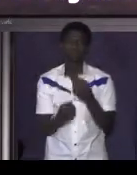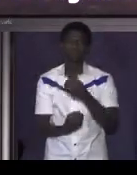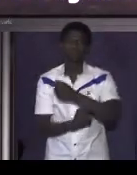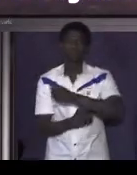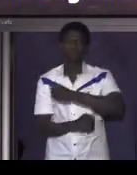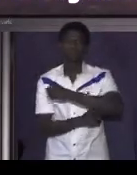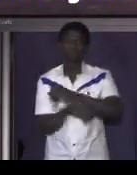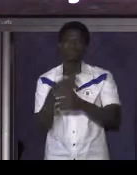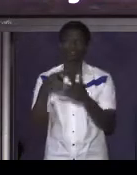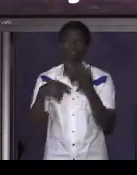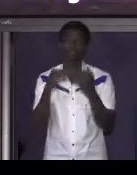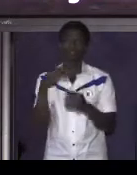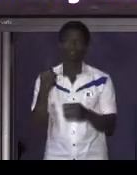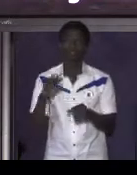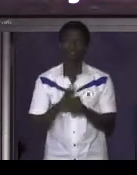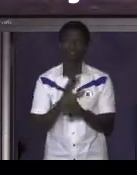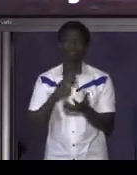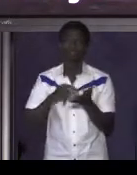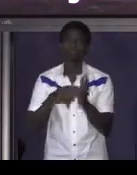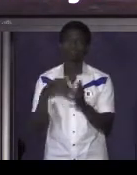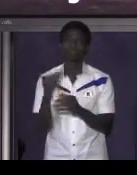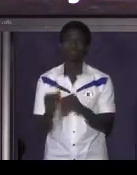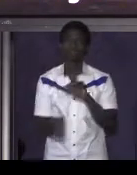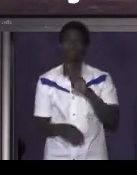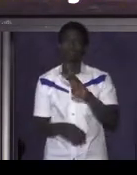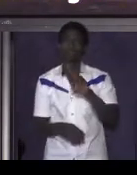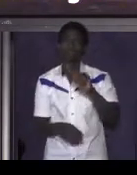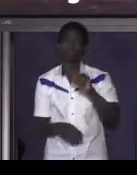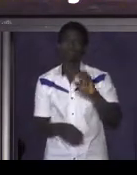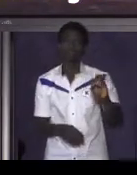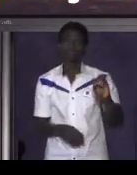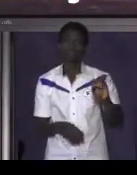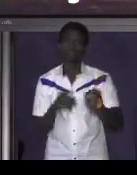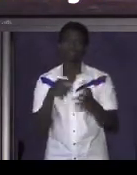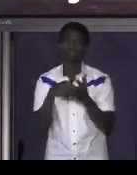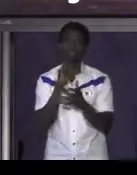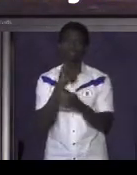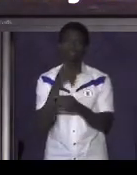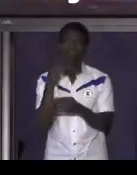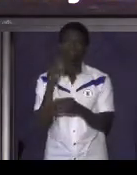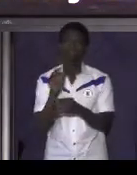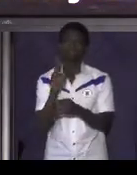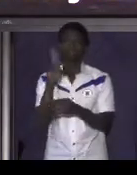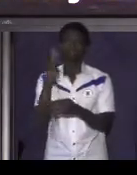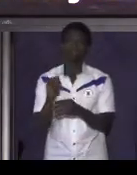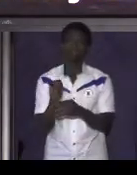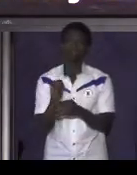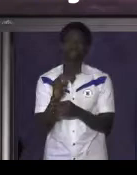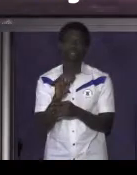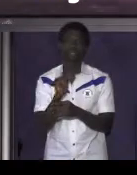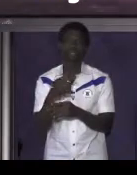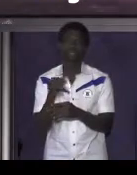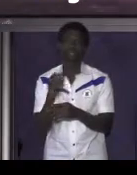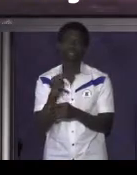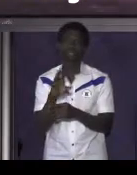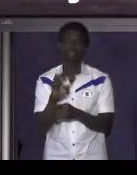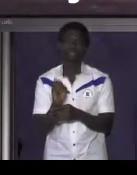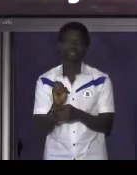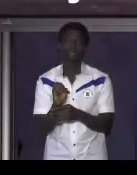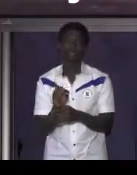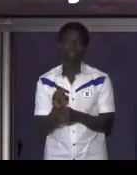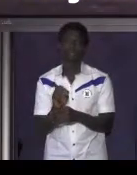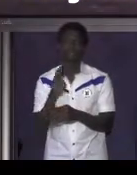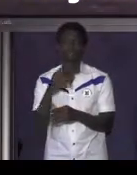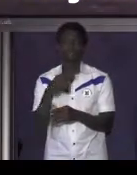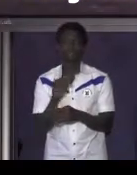of WTO? This is one of the UN agencies. WHO, WTO,